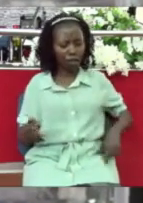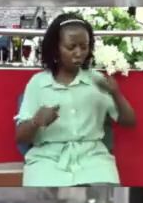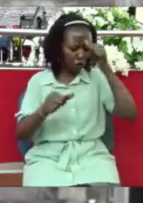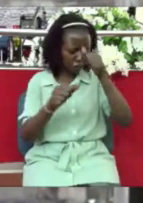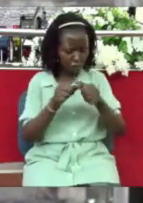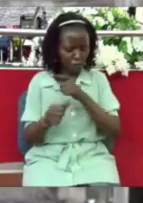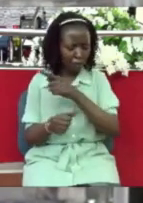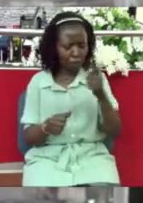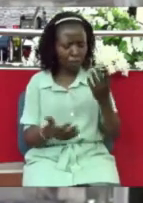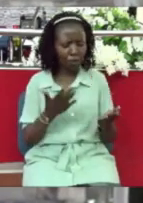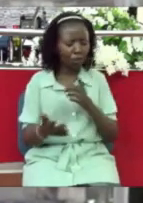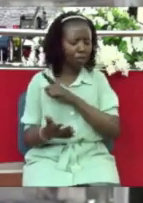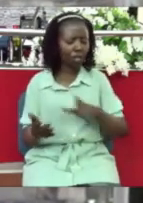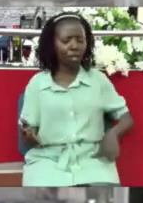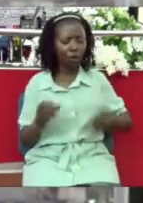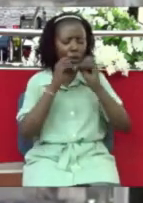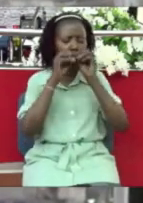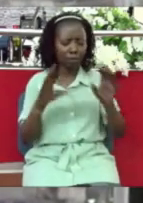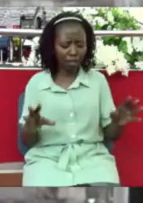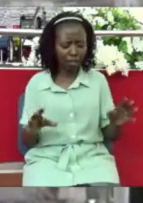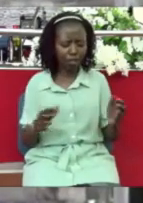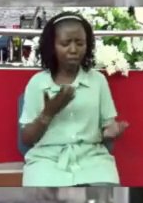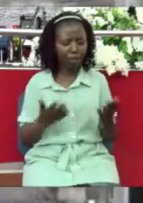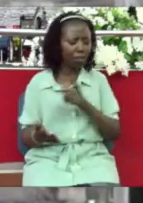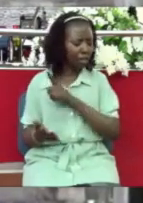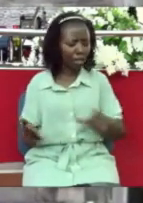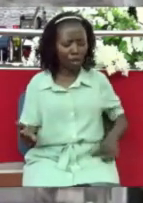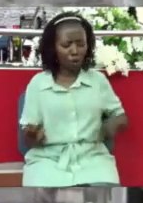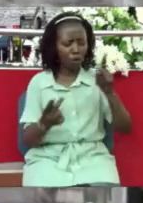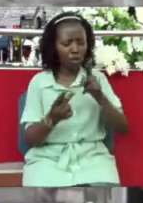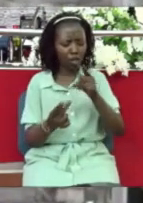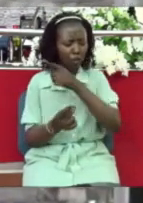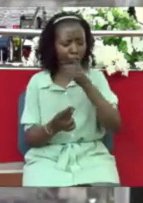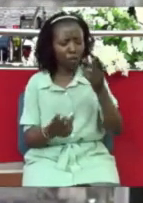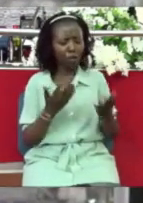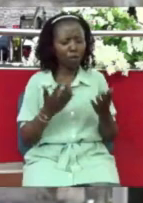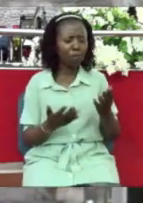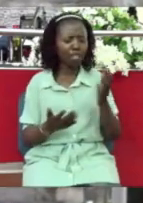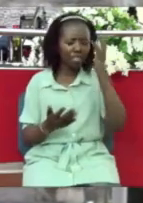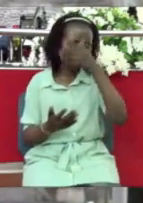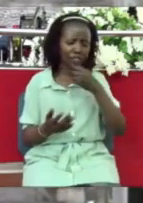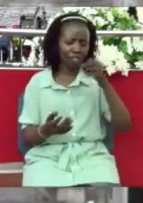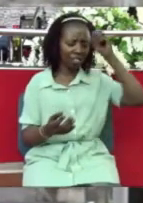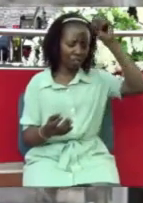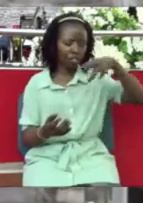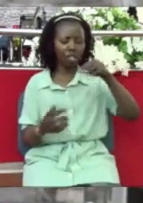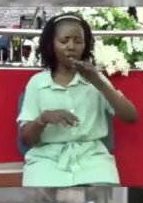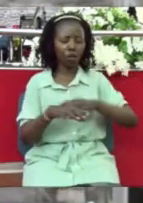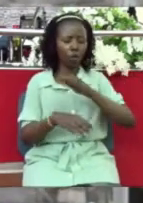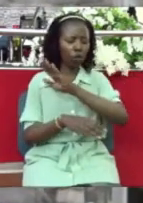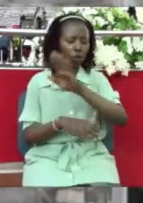Lord bless you. May the Lord keep you. May his face shine upon you. And be